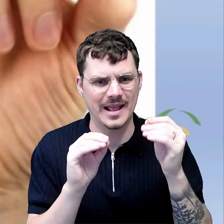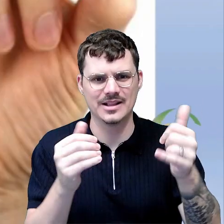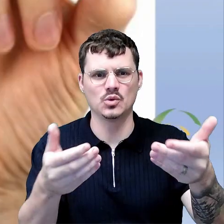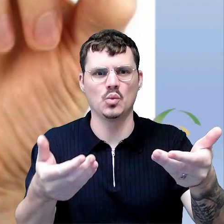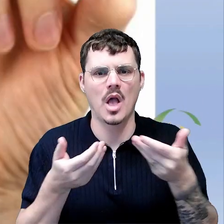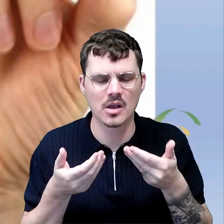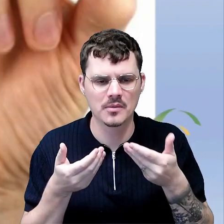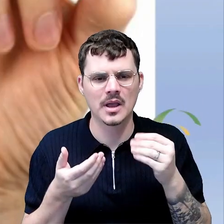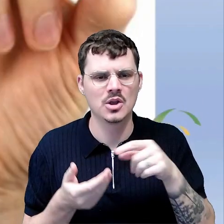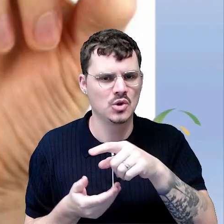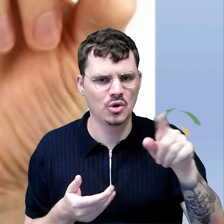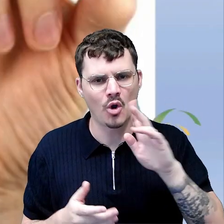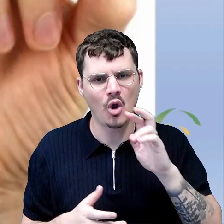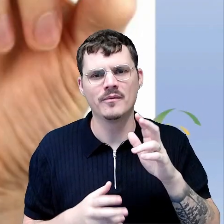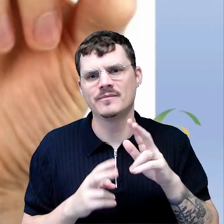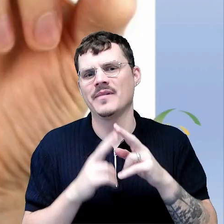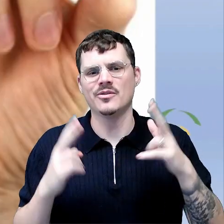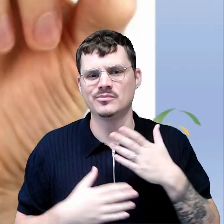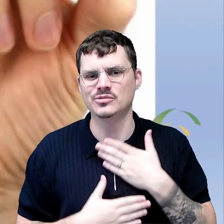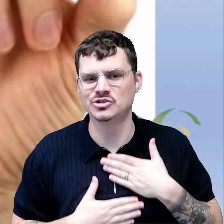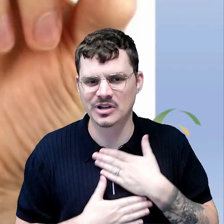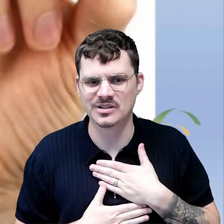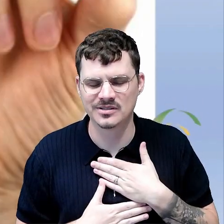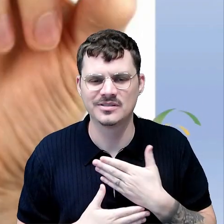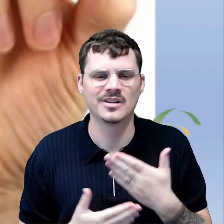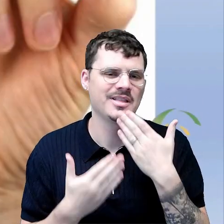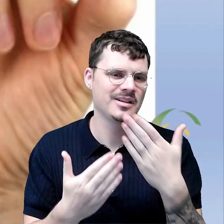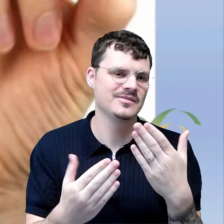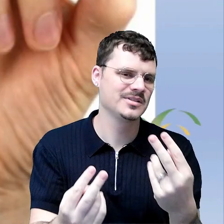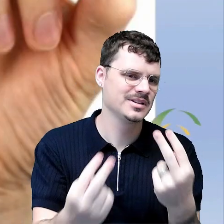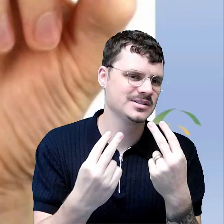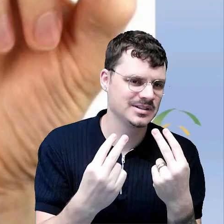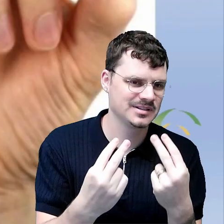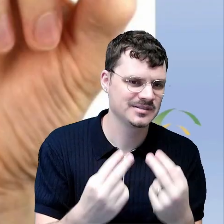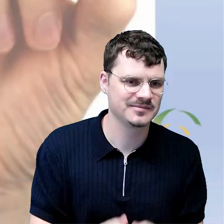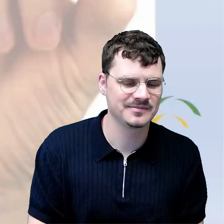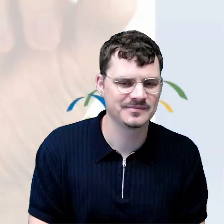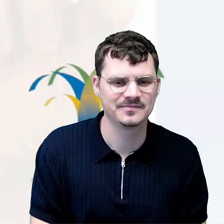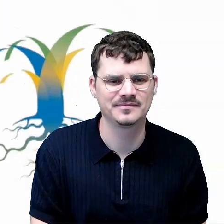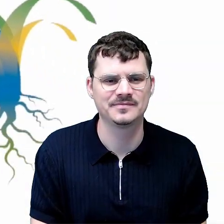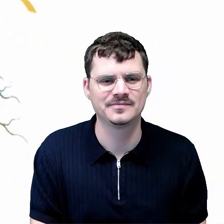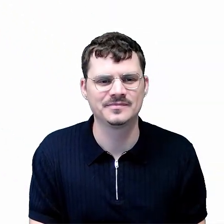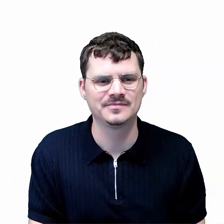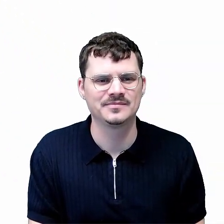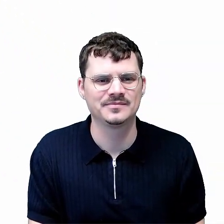welcome, and you're incredibly appreciated. Thanks for listening.